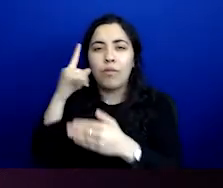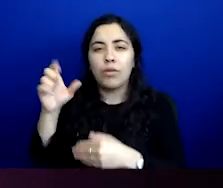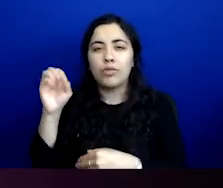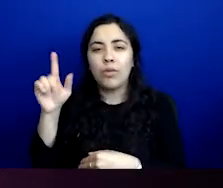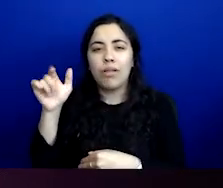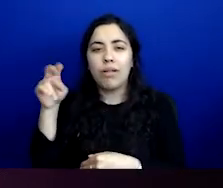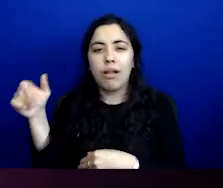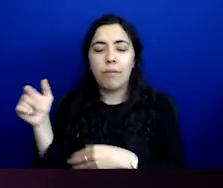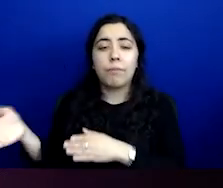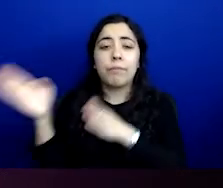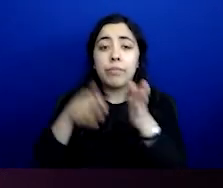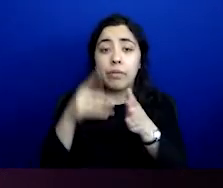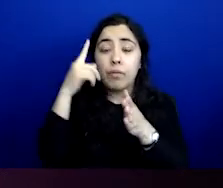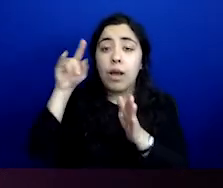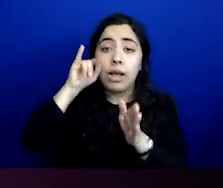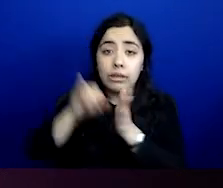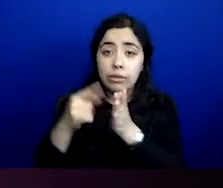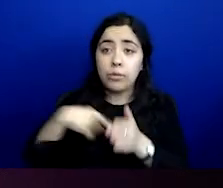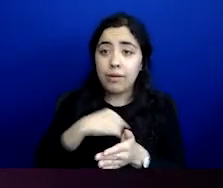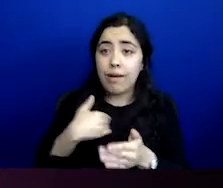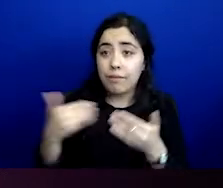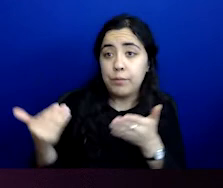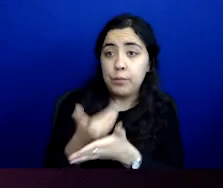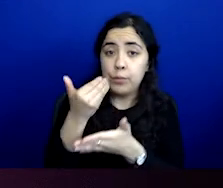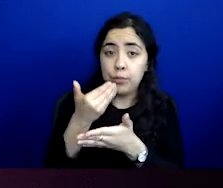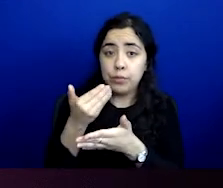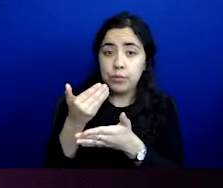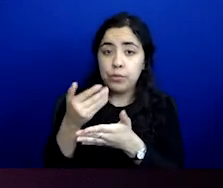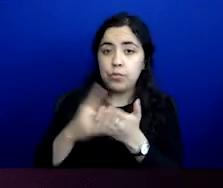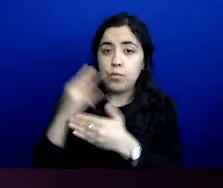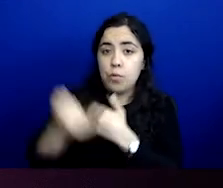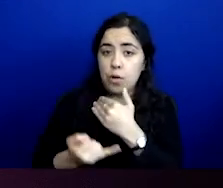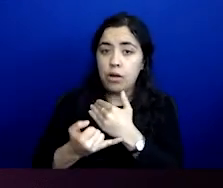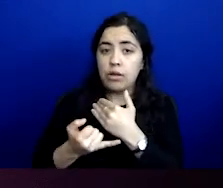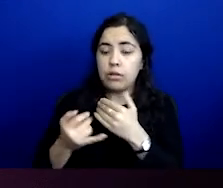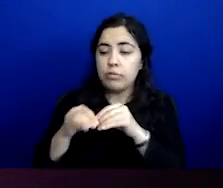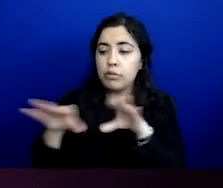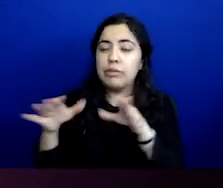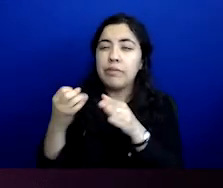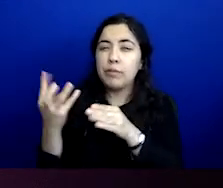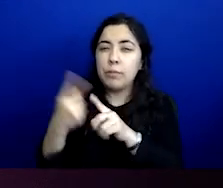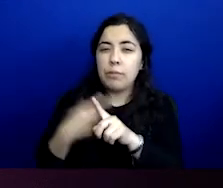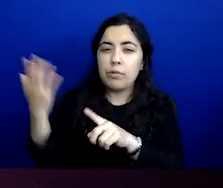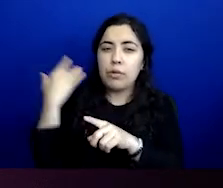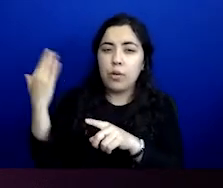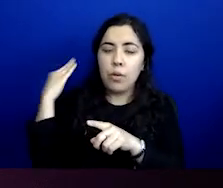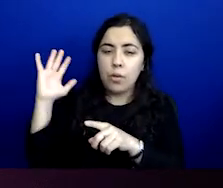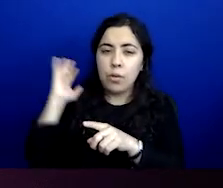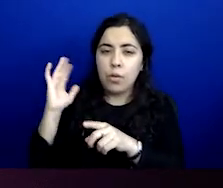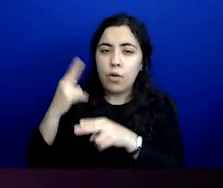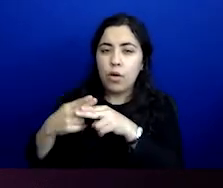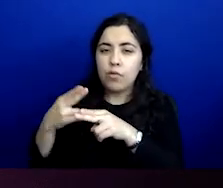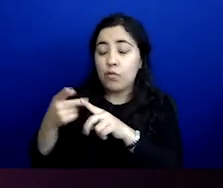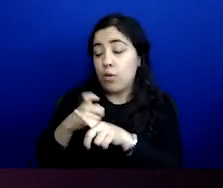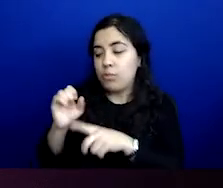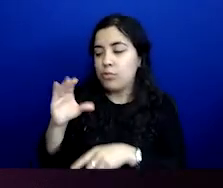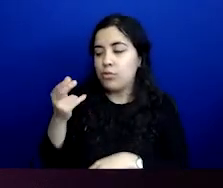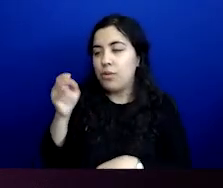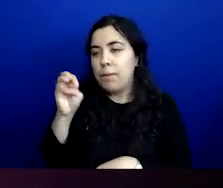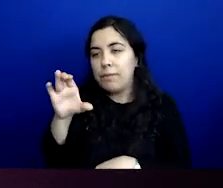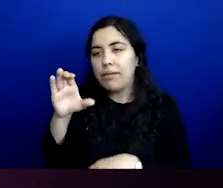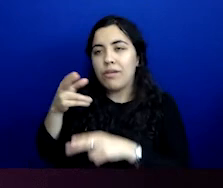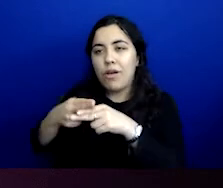For identity, we have this new project that was released a few months ago from Ceramic called Self-ID. It allows people to